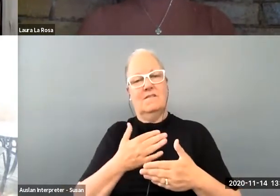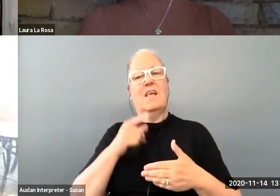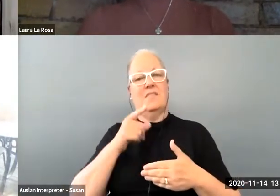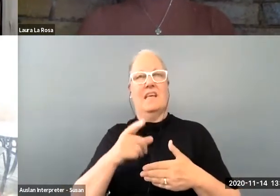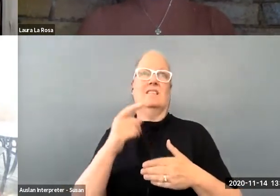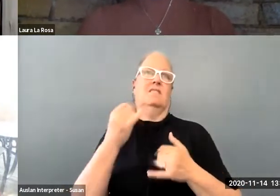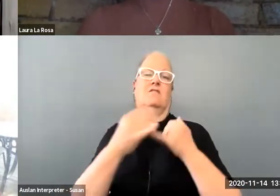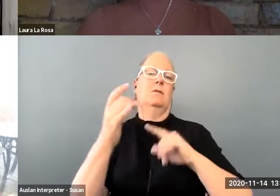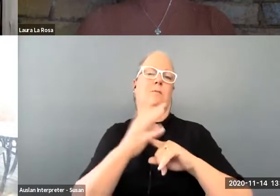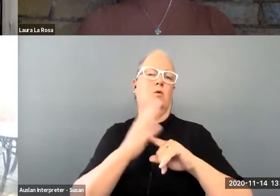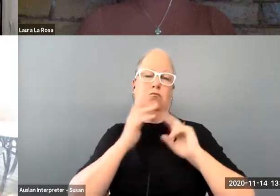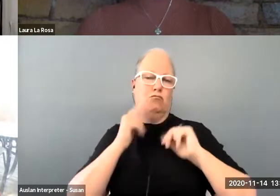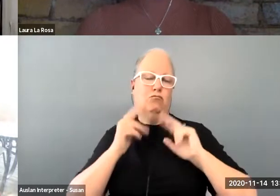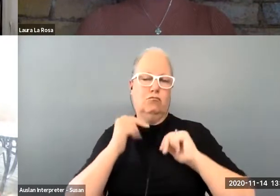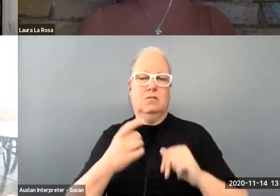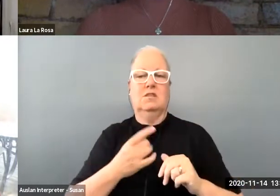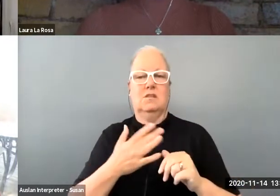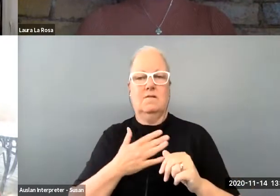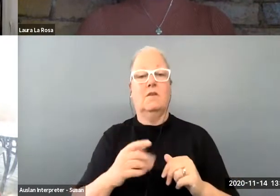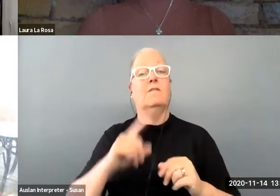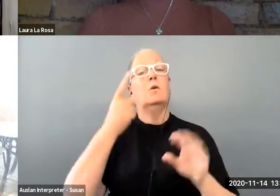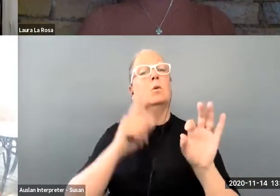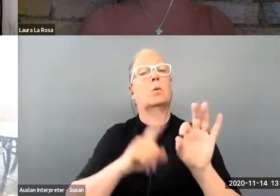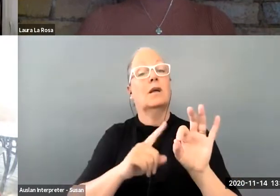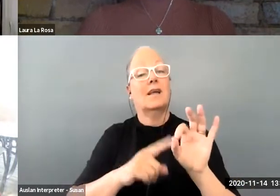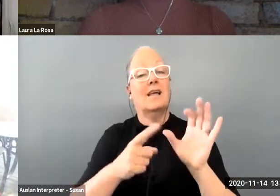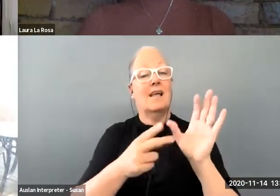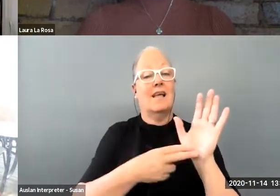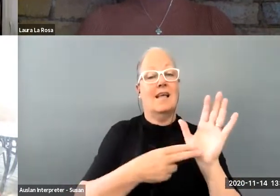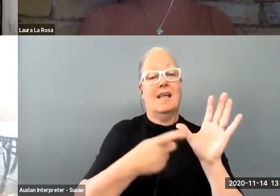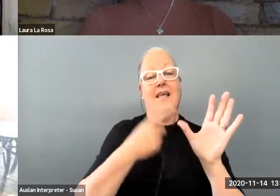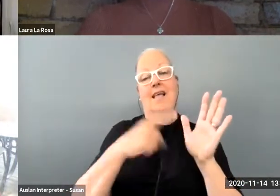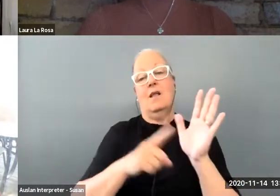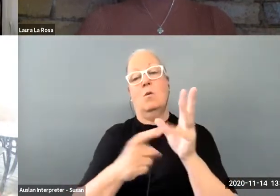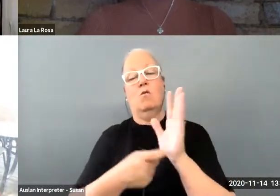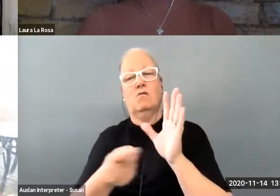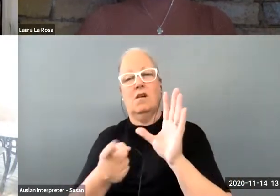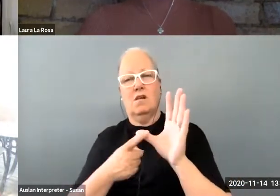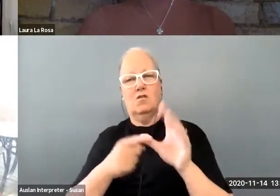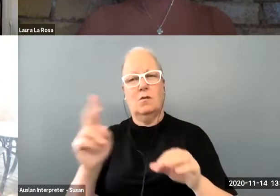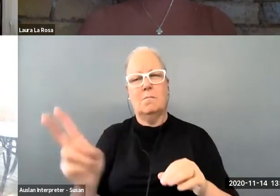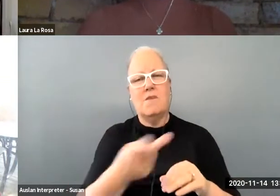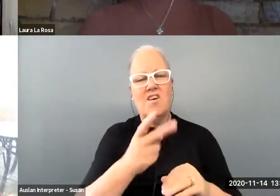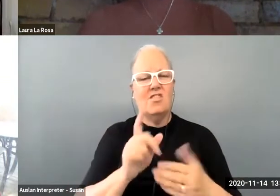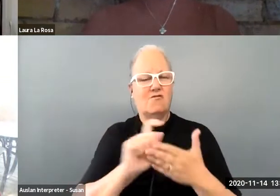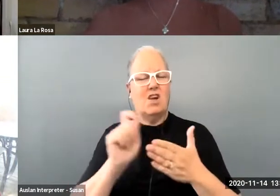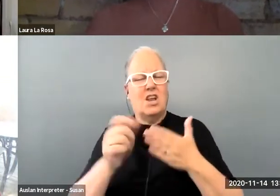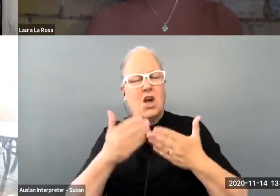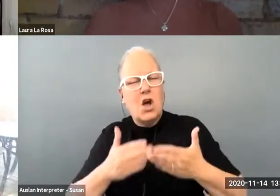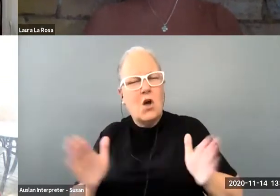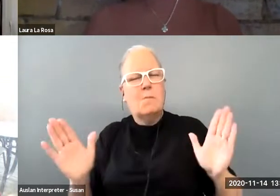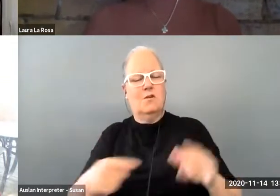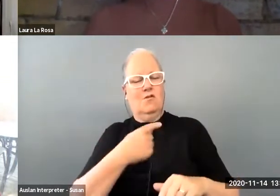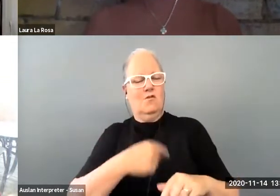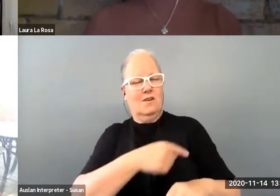warfare. So, first question, Anna and Laura, you both write with such honesty and